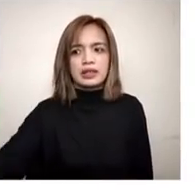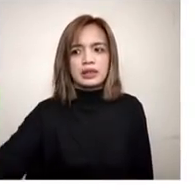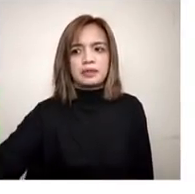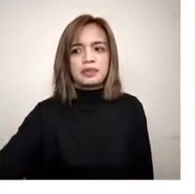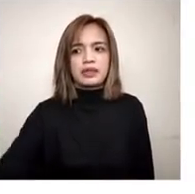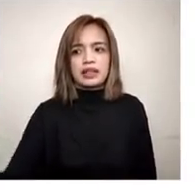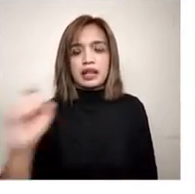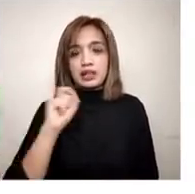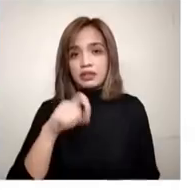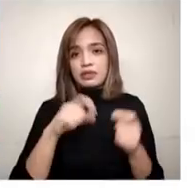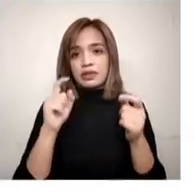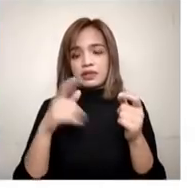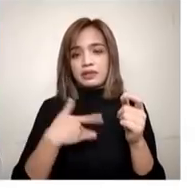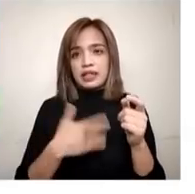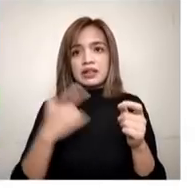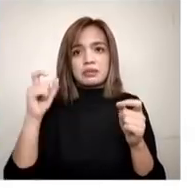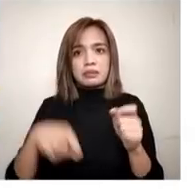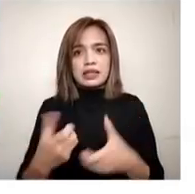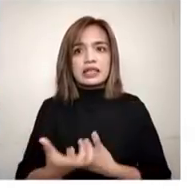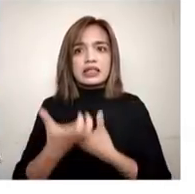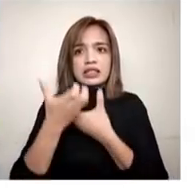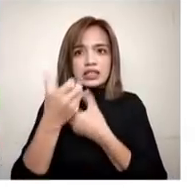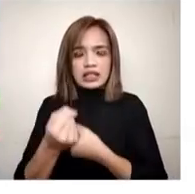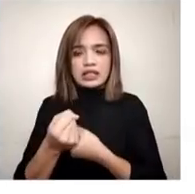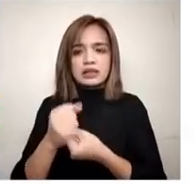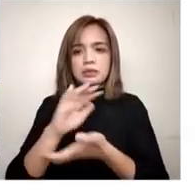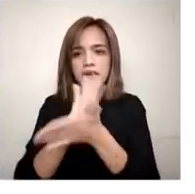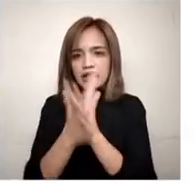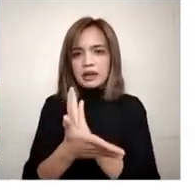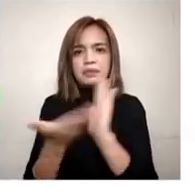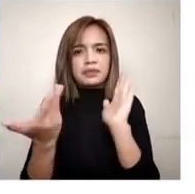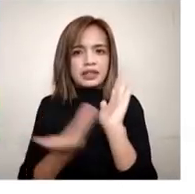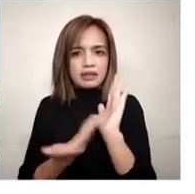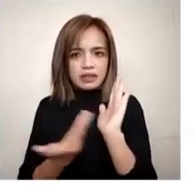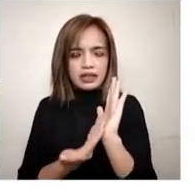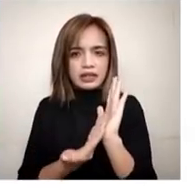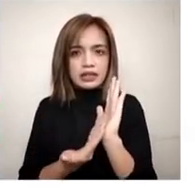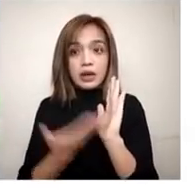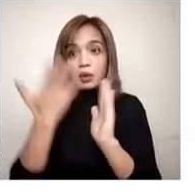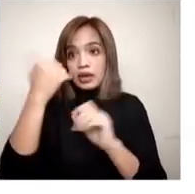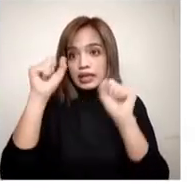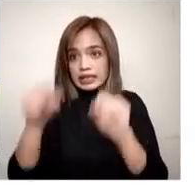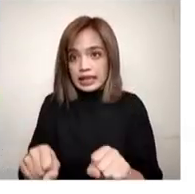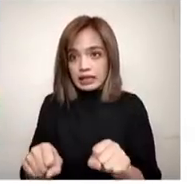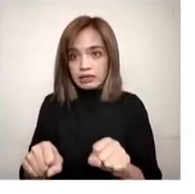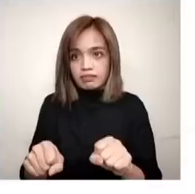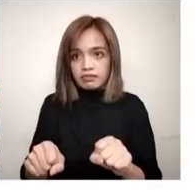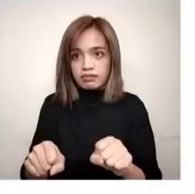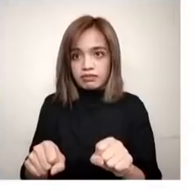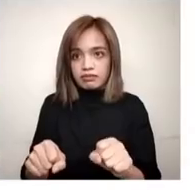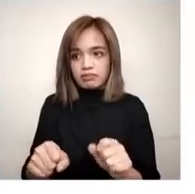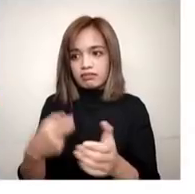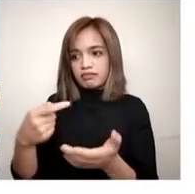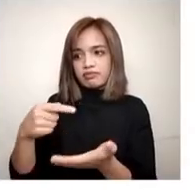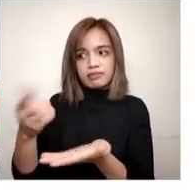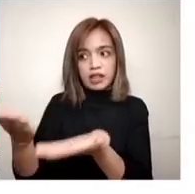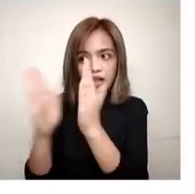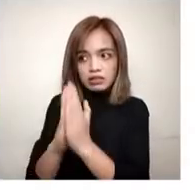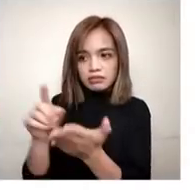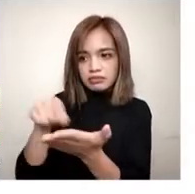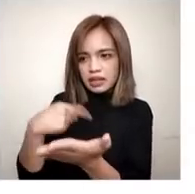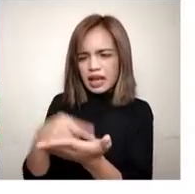be transformed into evidence before we can charge anybody. So I hope